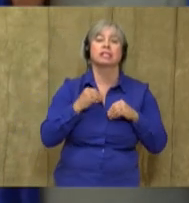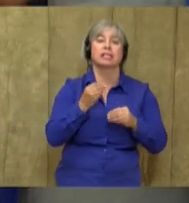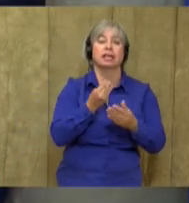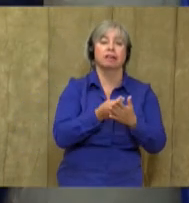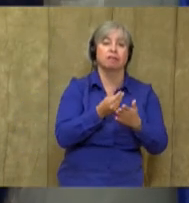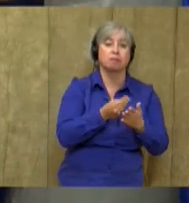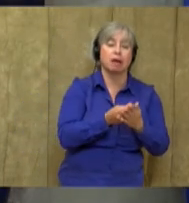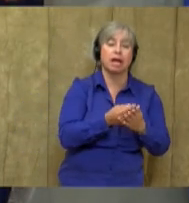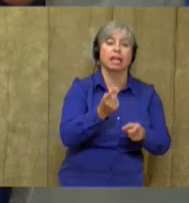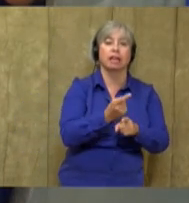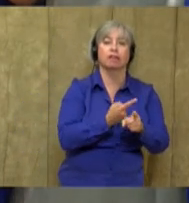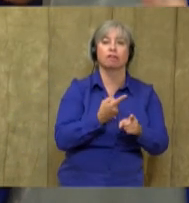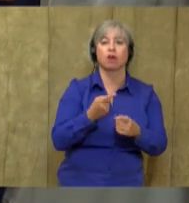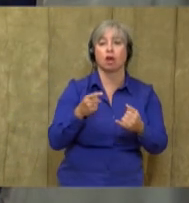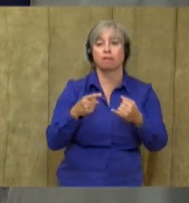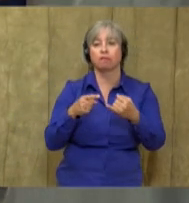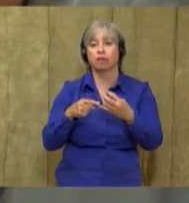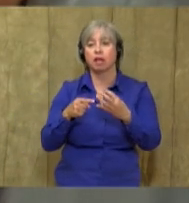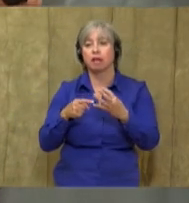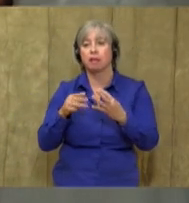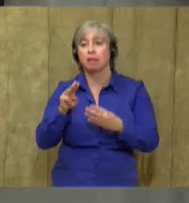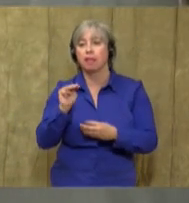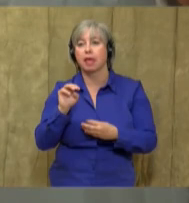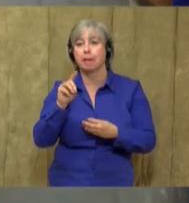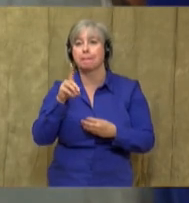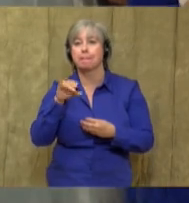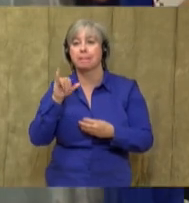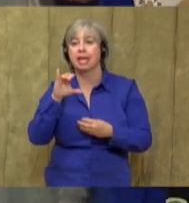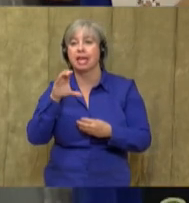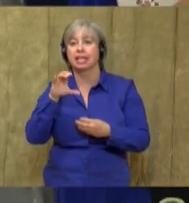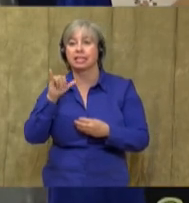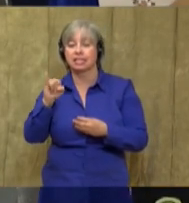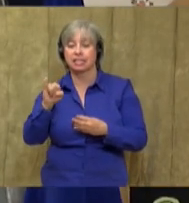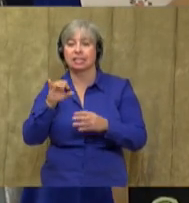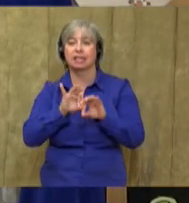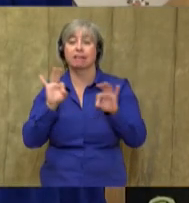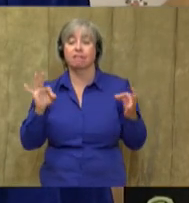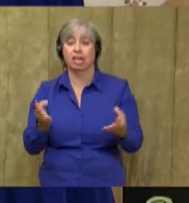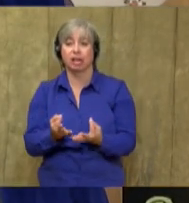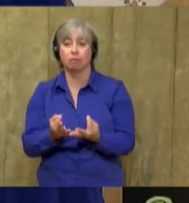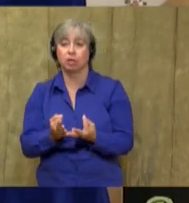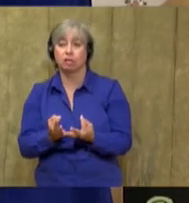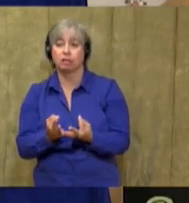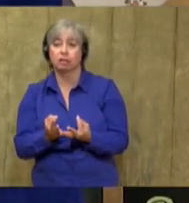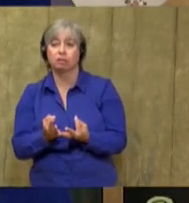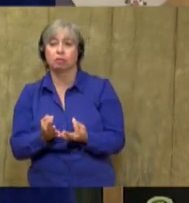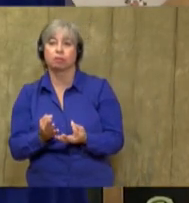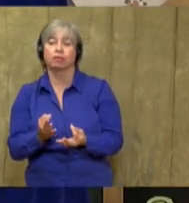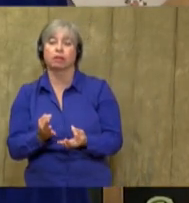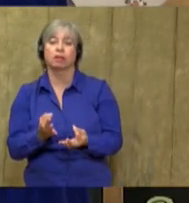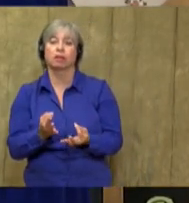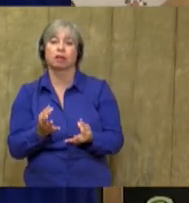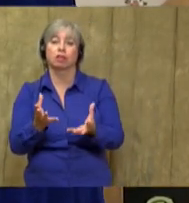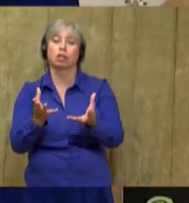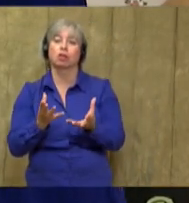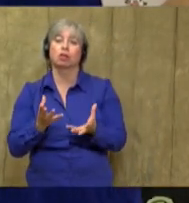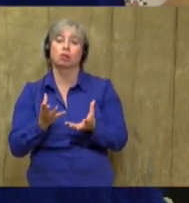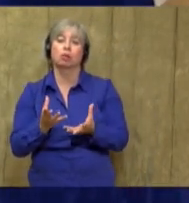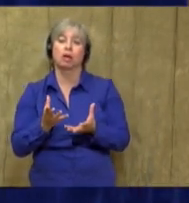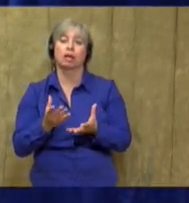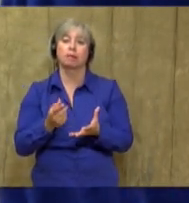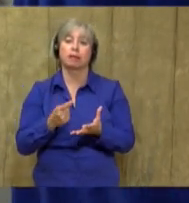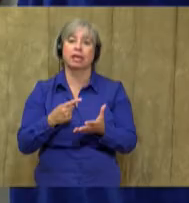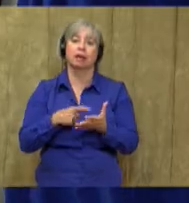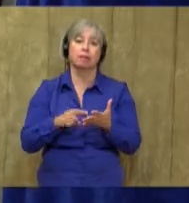family, and other families are going to compete for the great artist. You want to be a patron of the greatest artist. That's where you're,